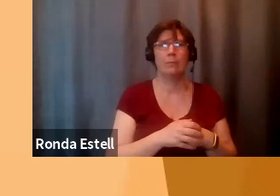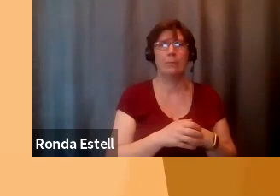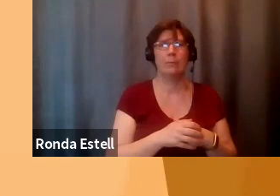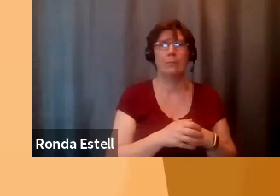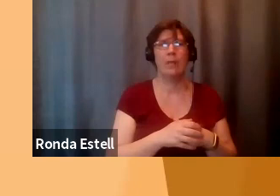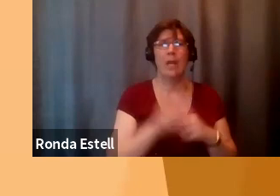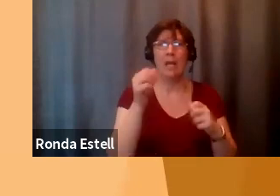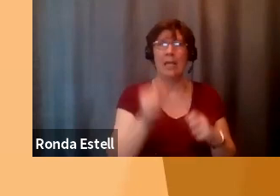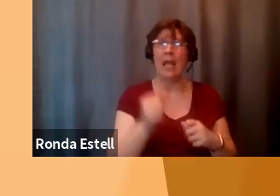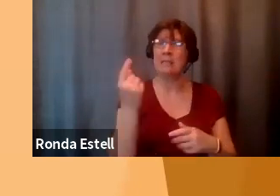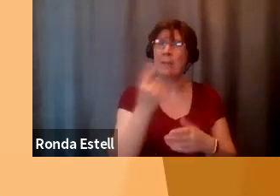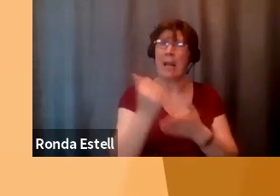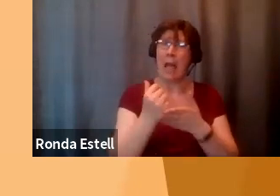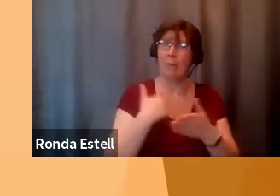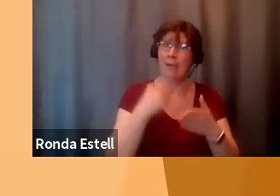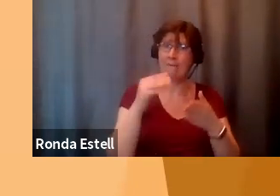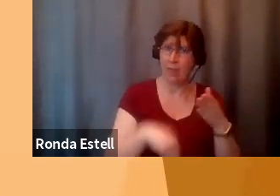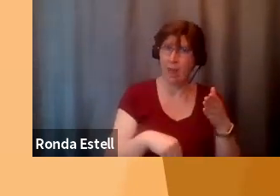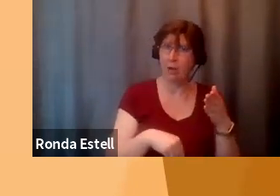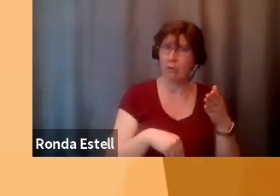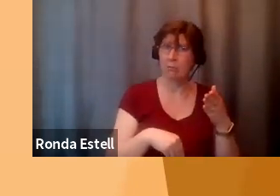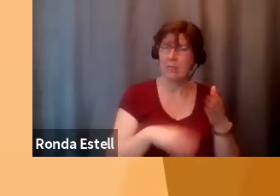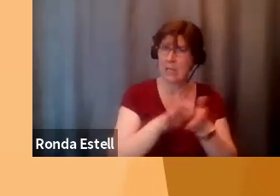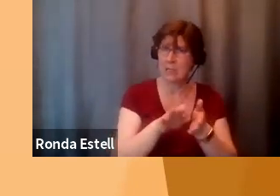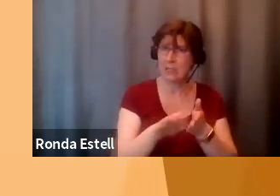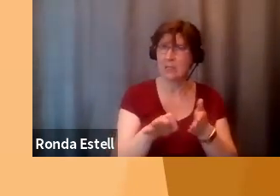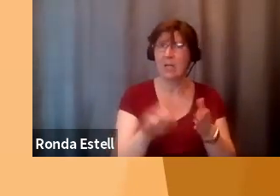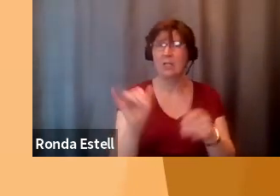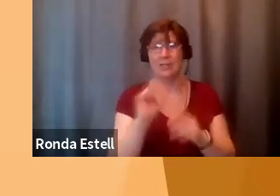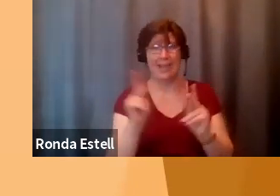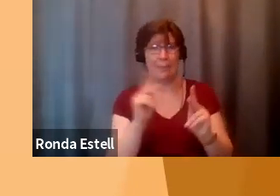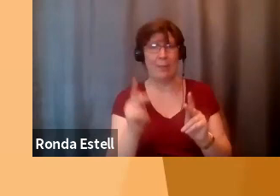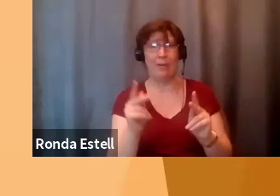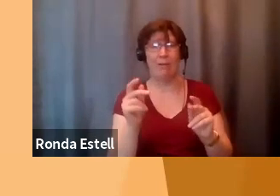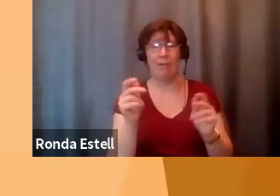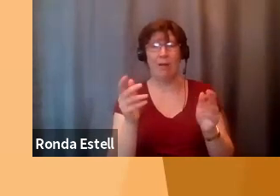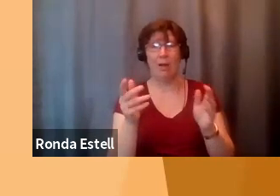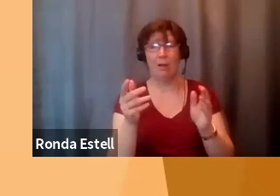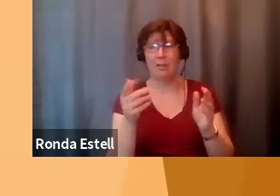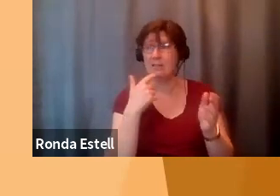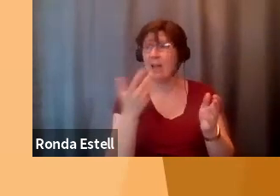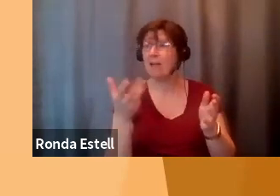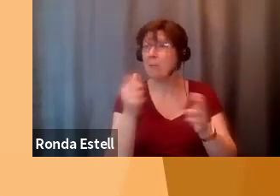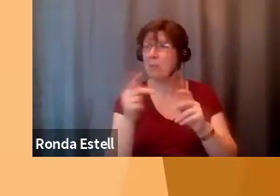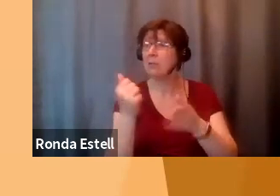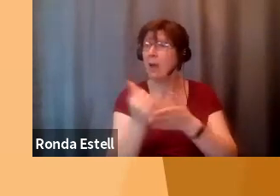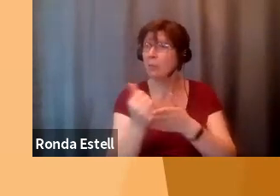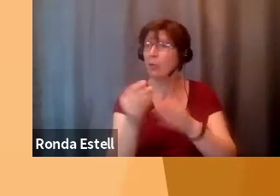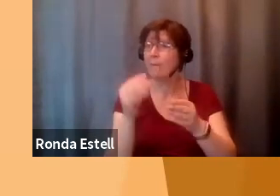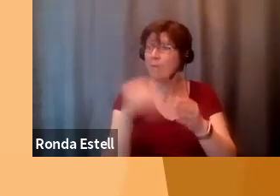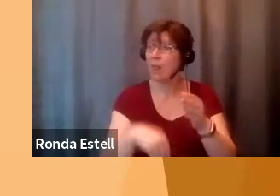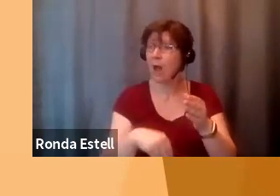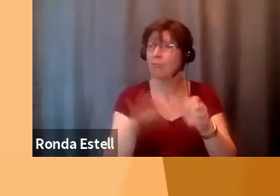Can someone help me fill out the census? Just like Amy was talking about getting people to help you fill out your ballot, people can help